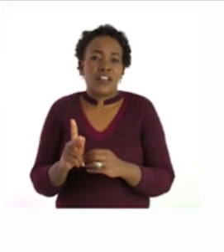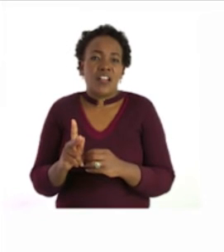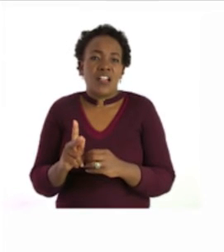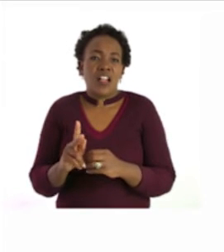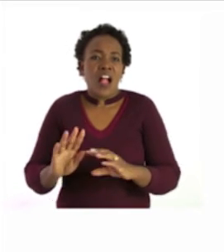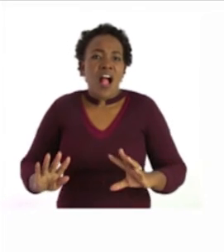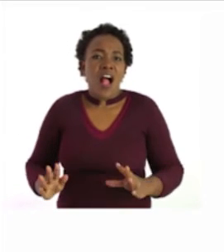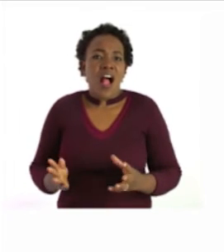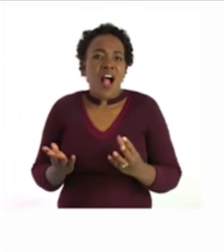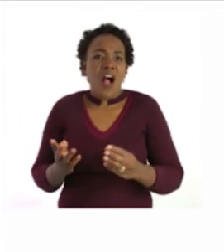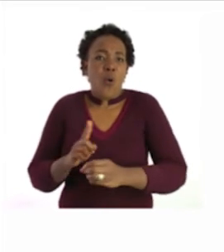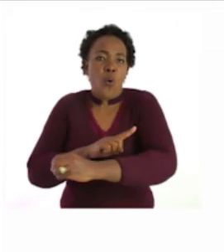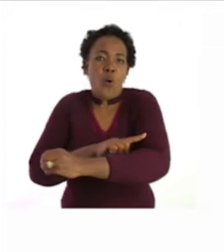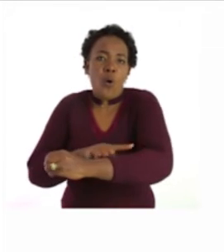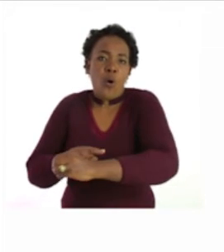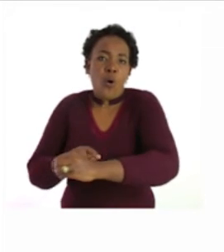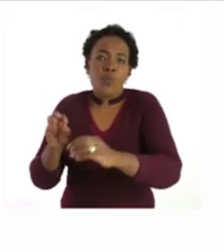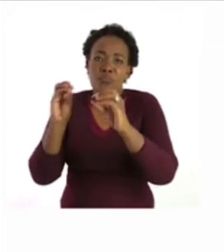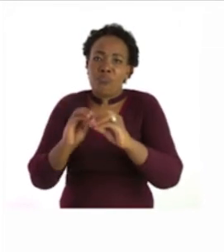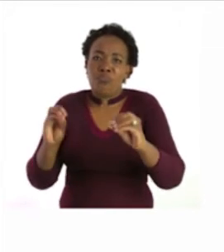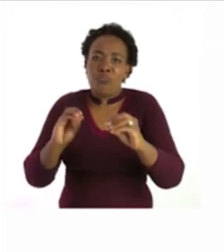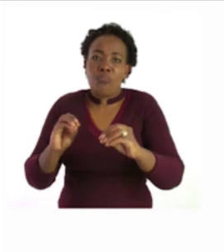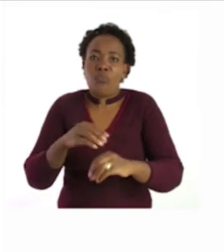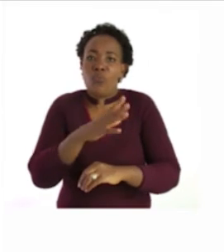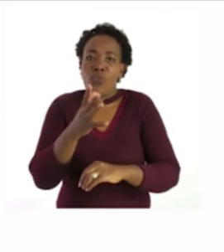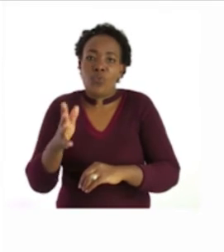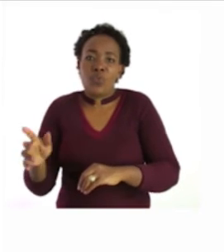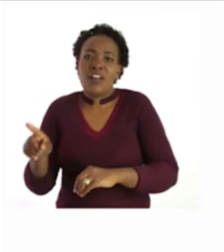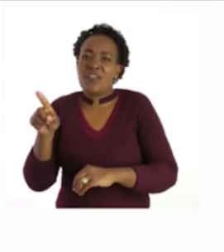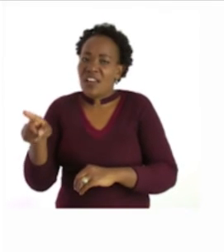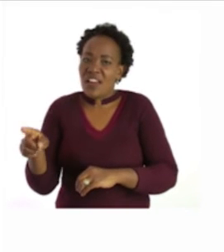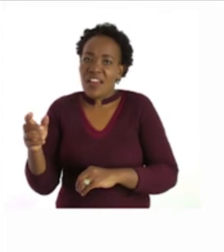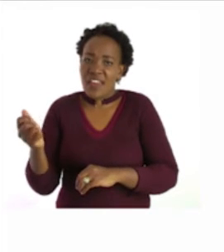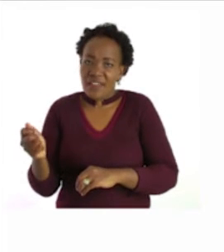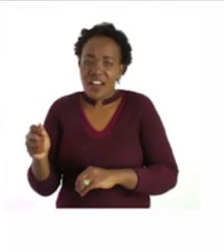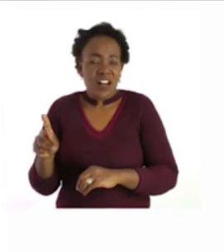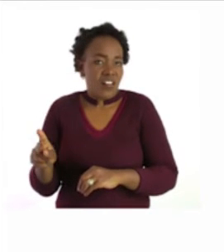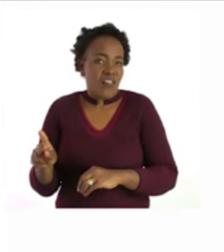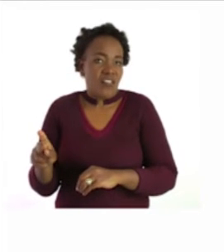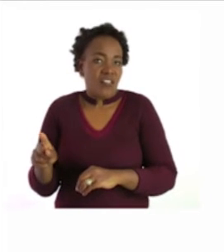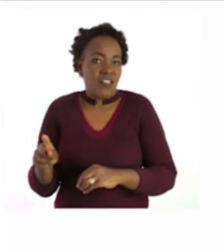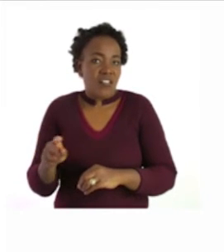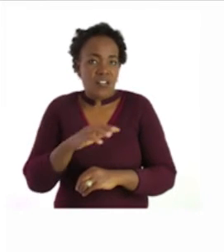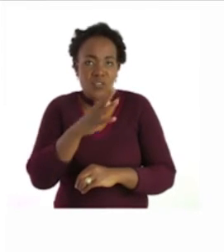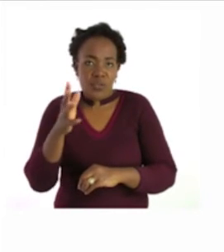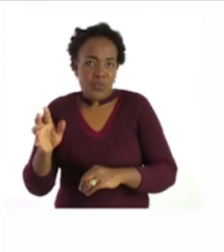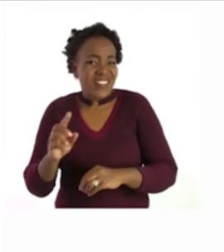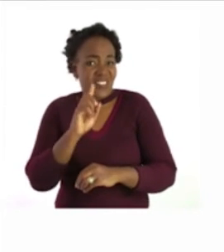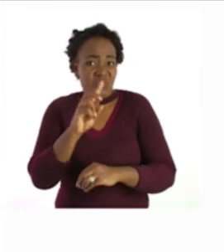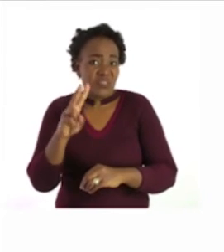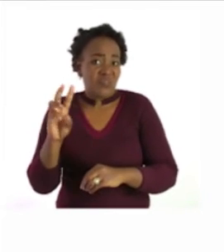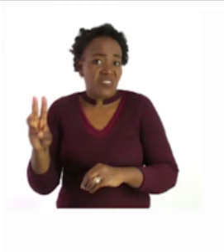How dash water is there? Can you count water? No. So